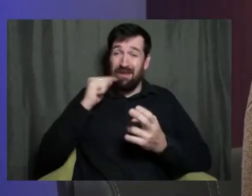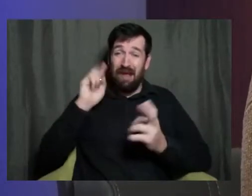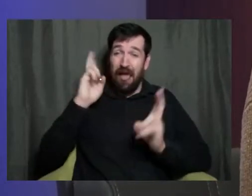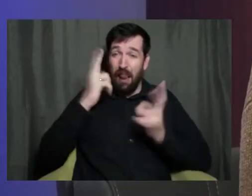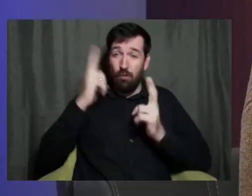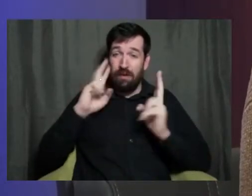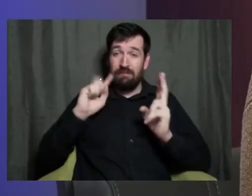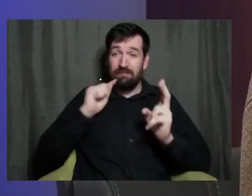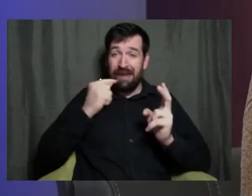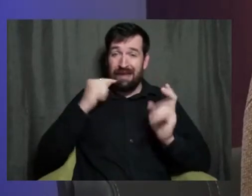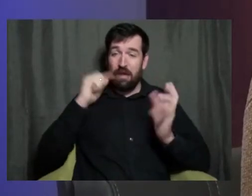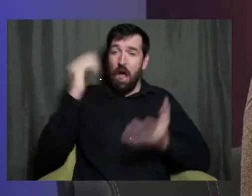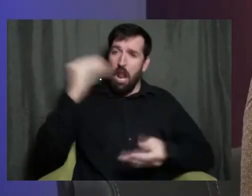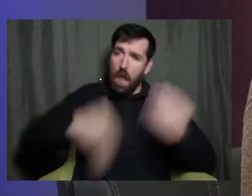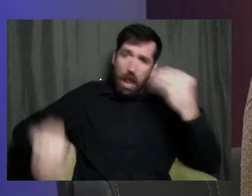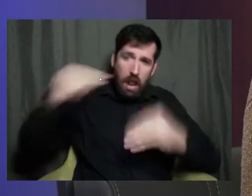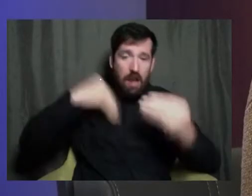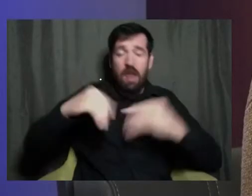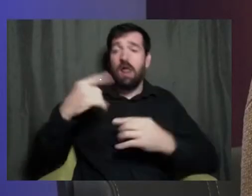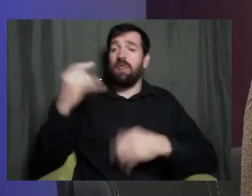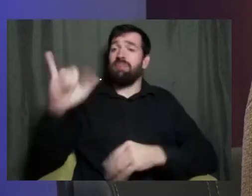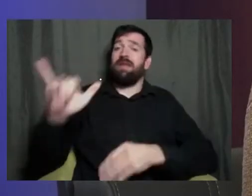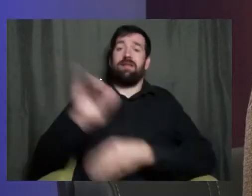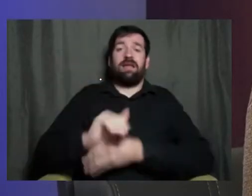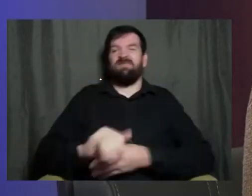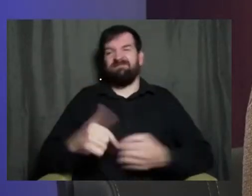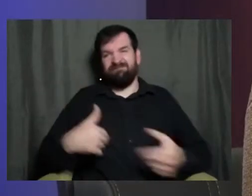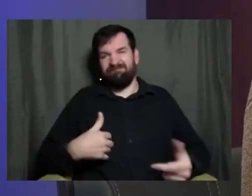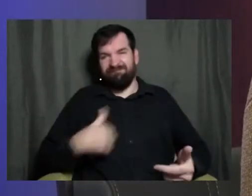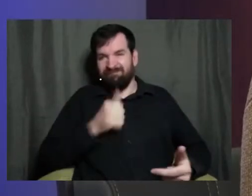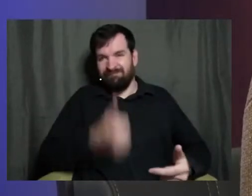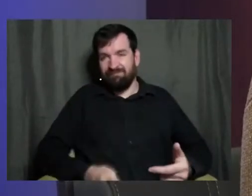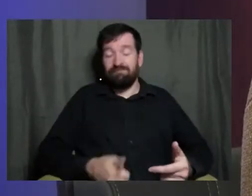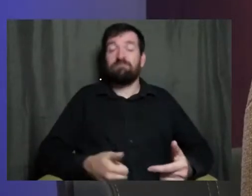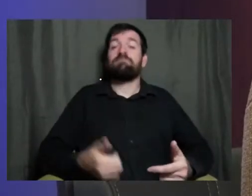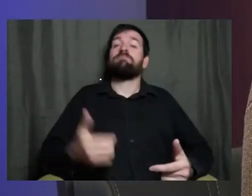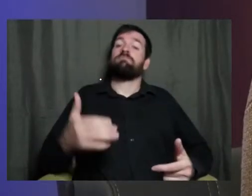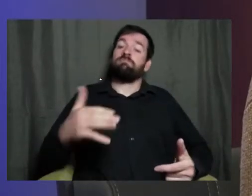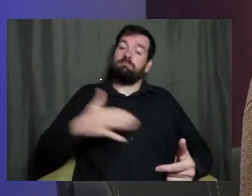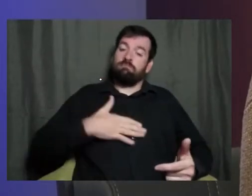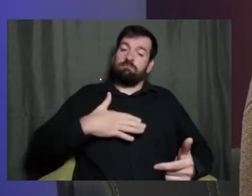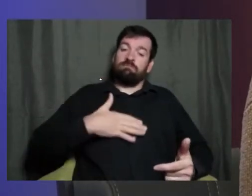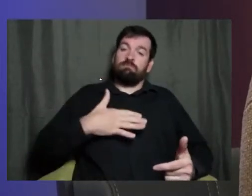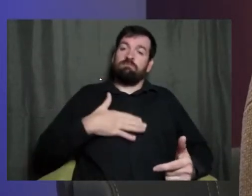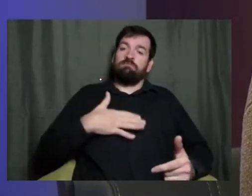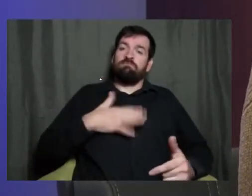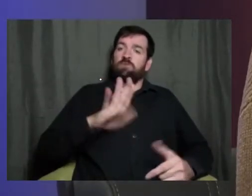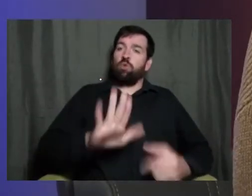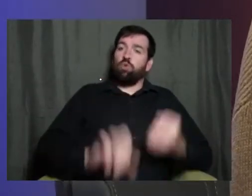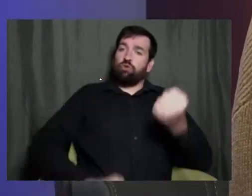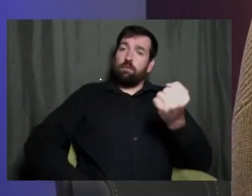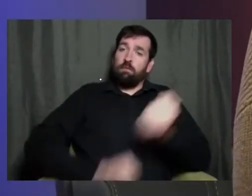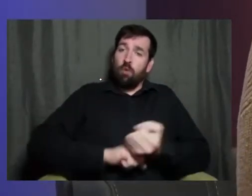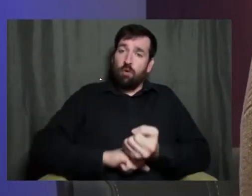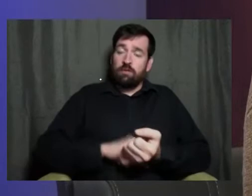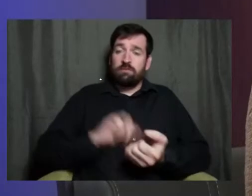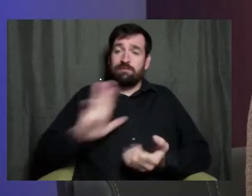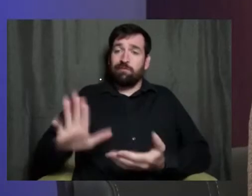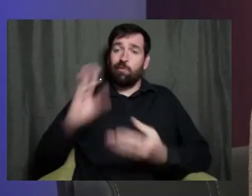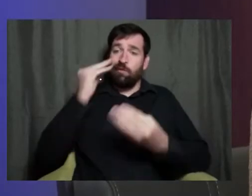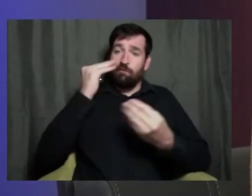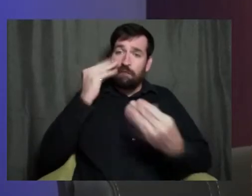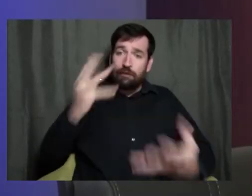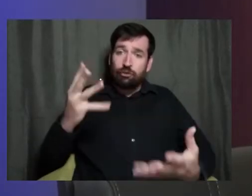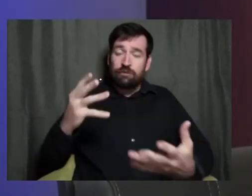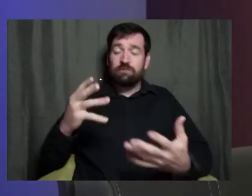about different households do things differently, and to let them know you are their source of support, you're the source of information, and to come